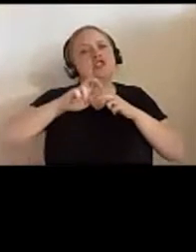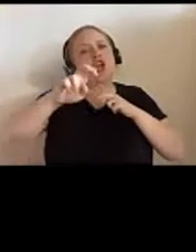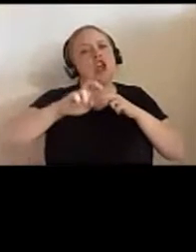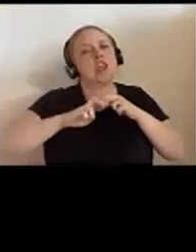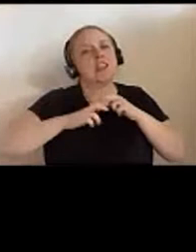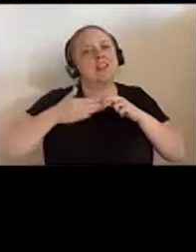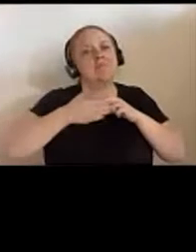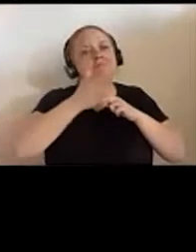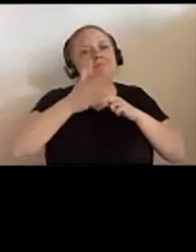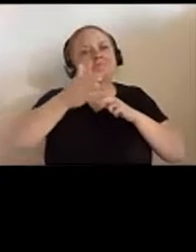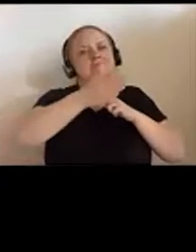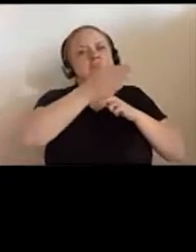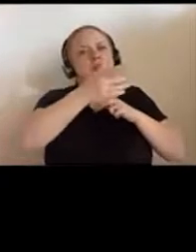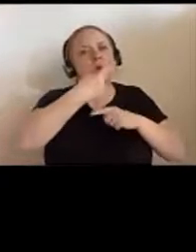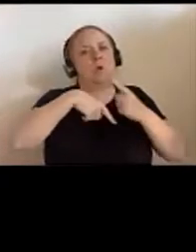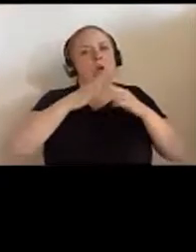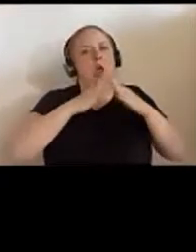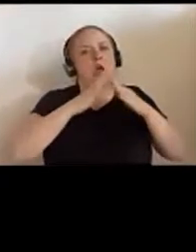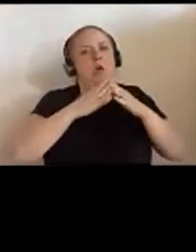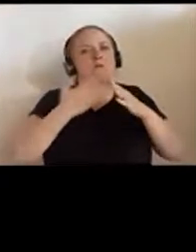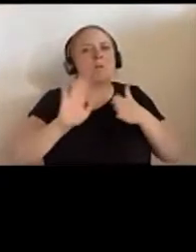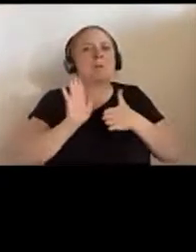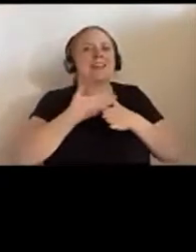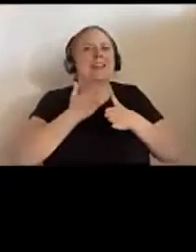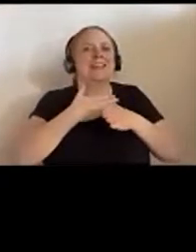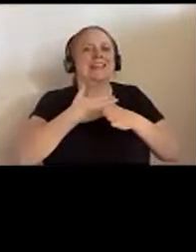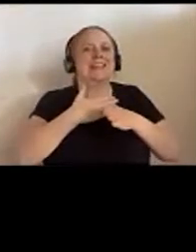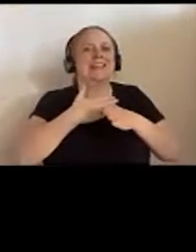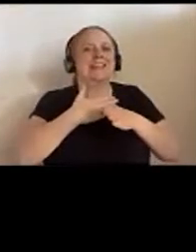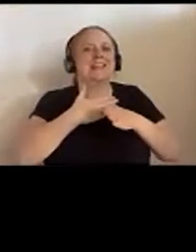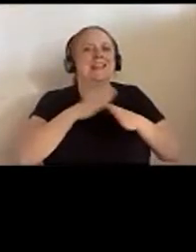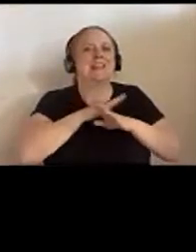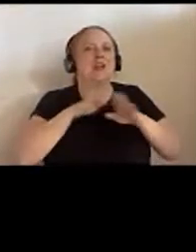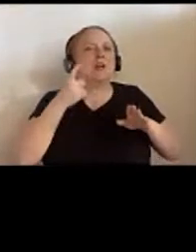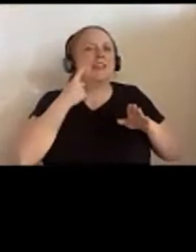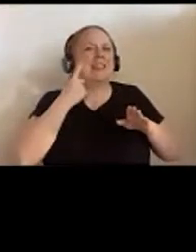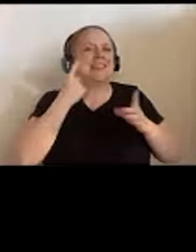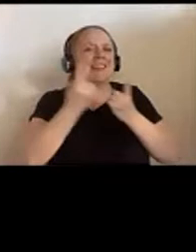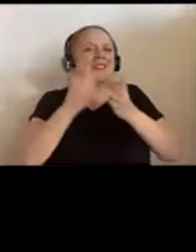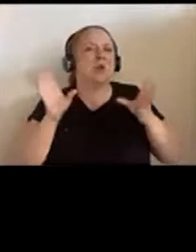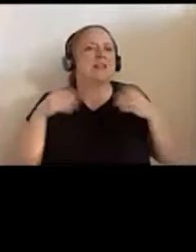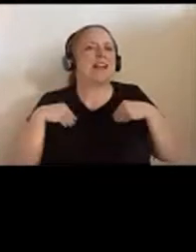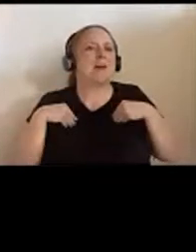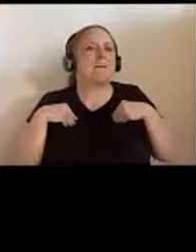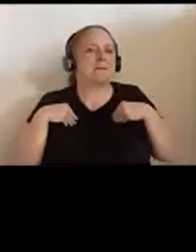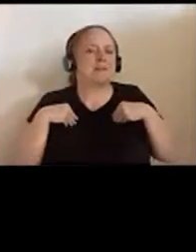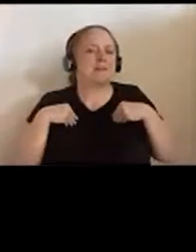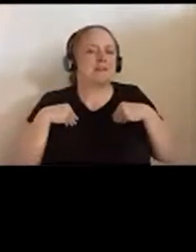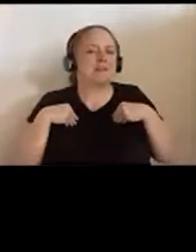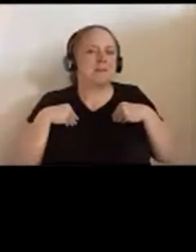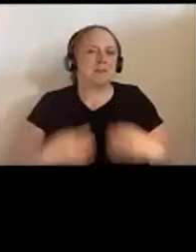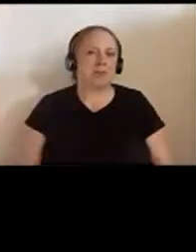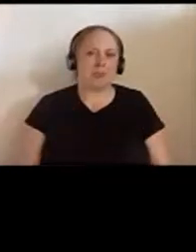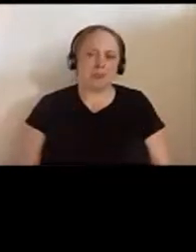we are home from the beginning. That is not an easy thing to accept." And so I wanted